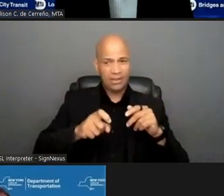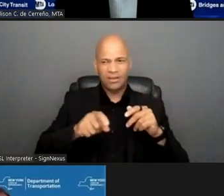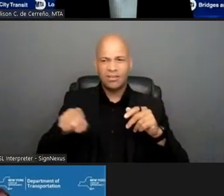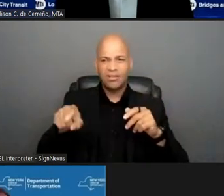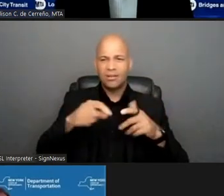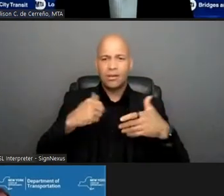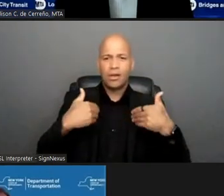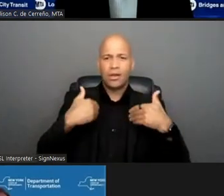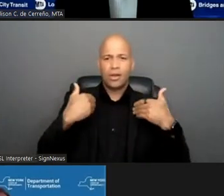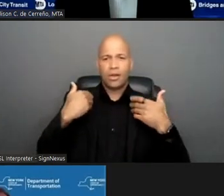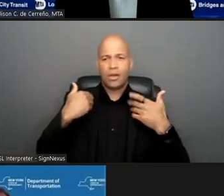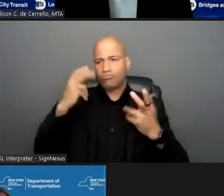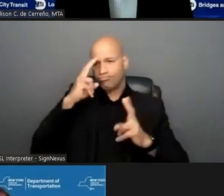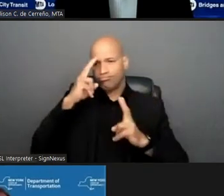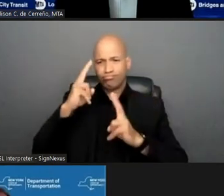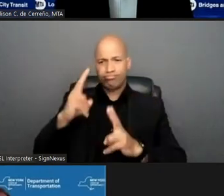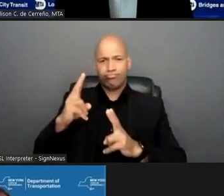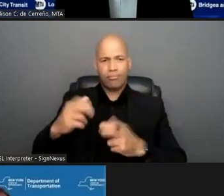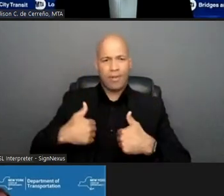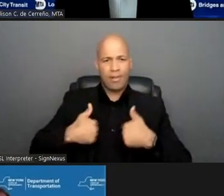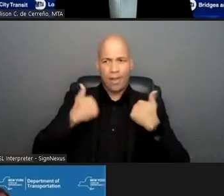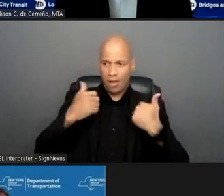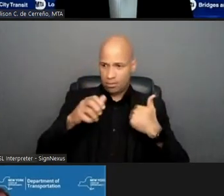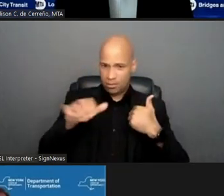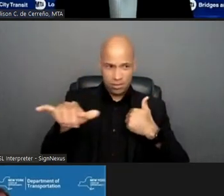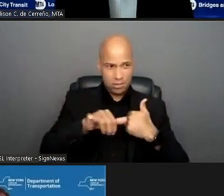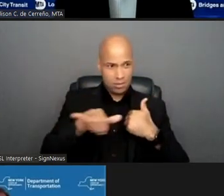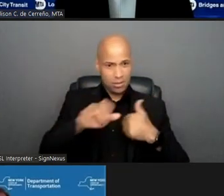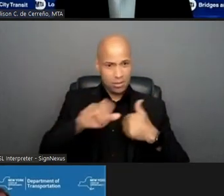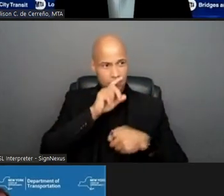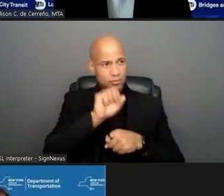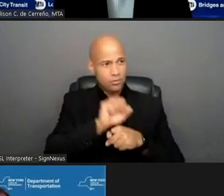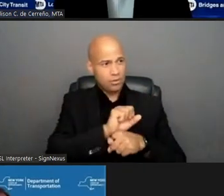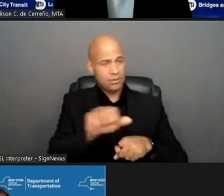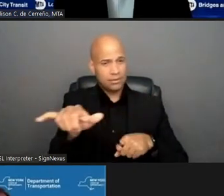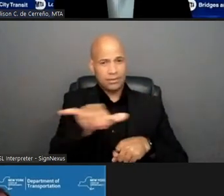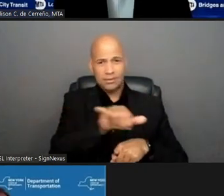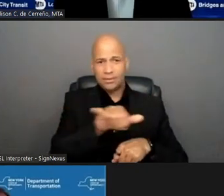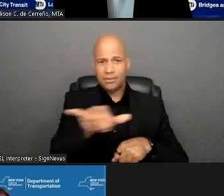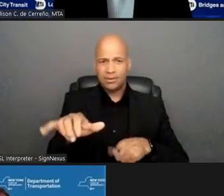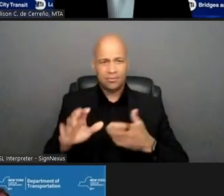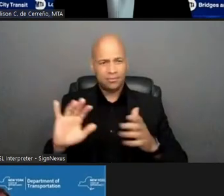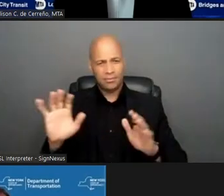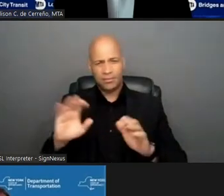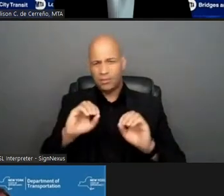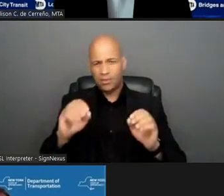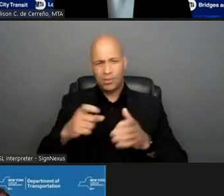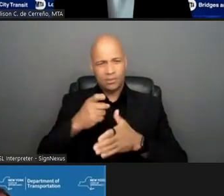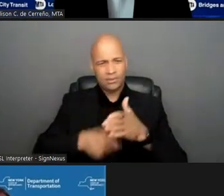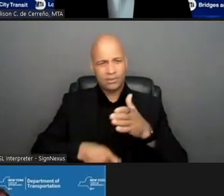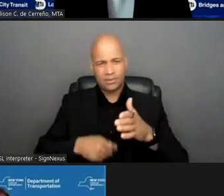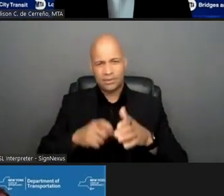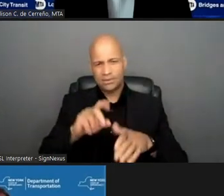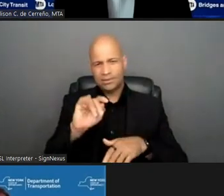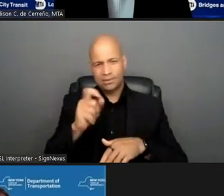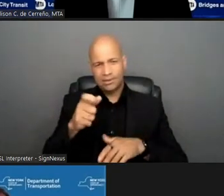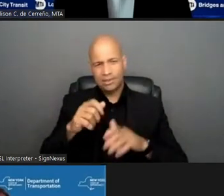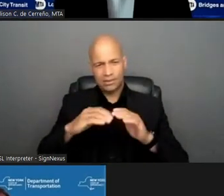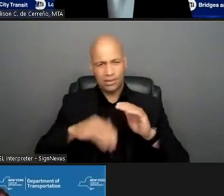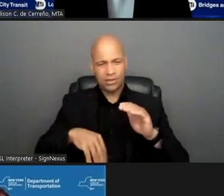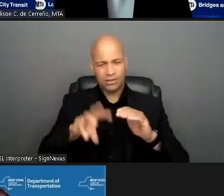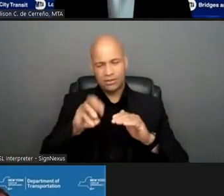lives are not everyone's reality I cannot afford this tax no tax for anyone under 60th Street thank